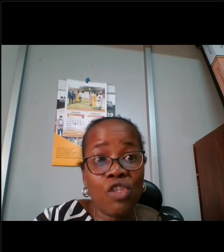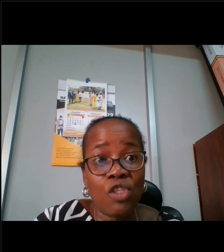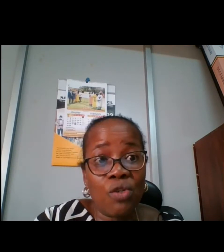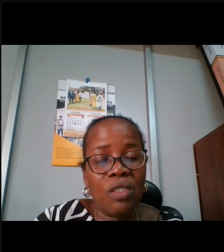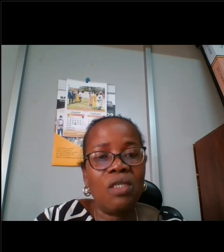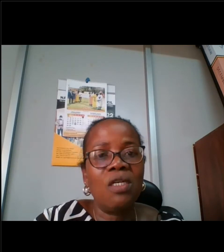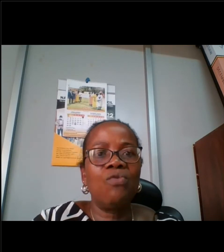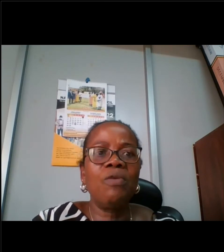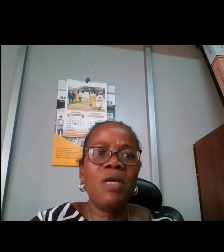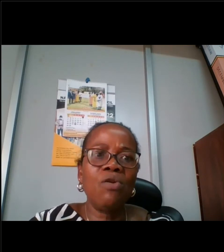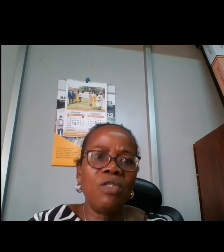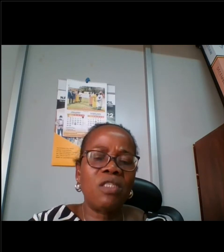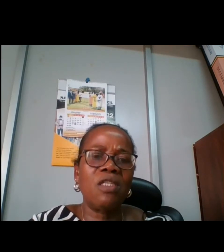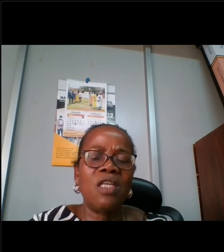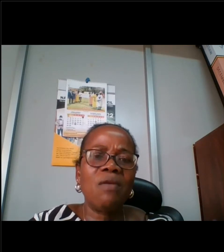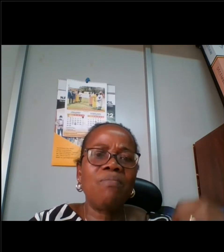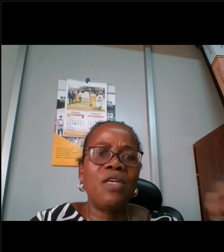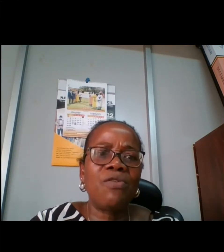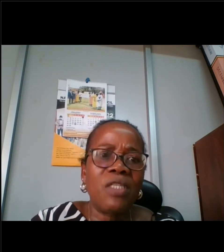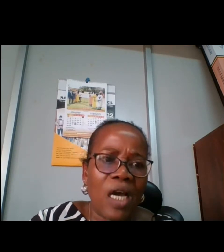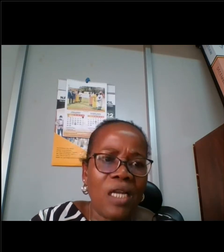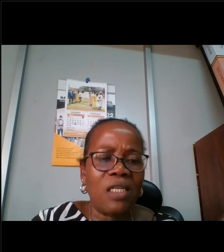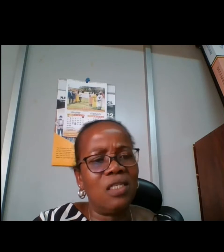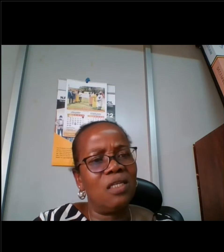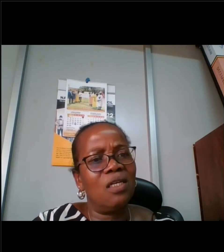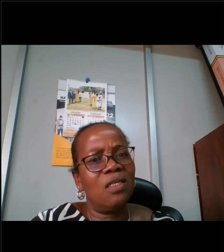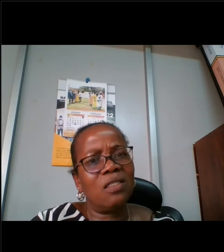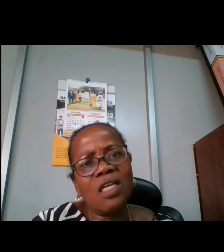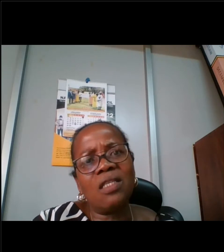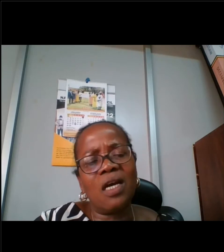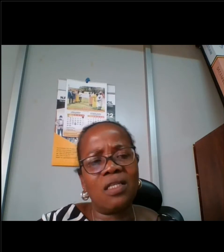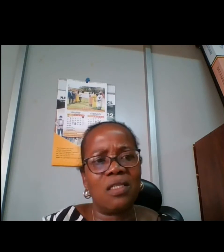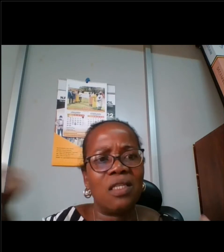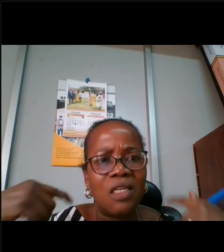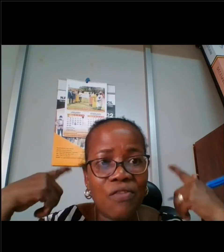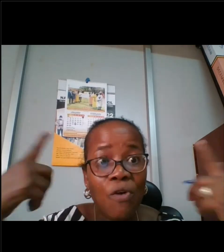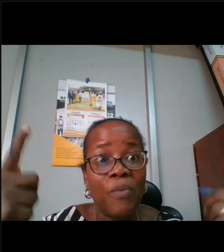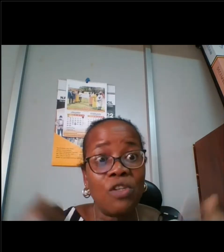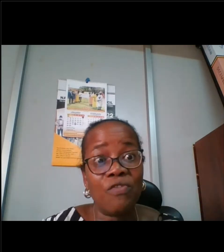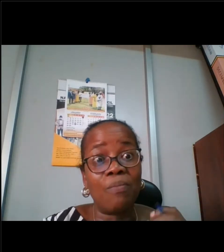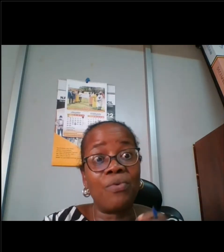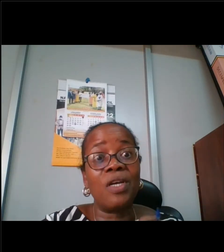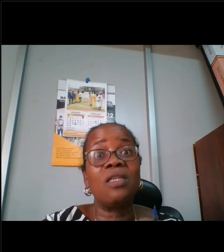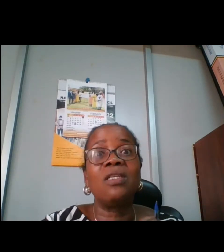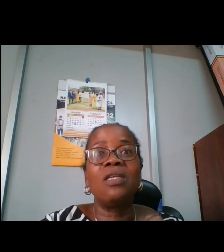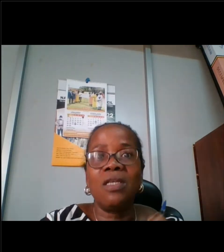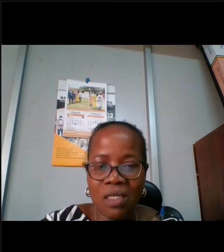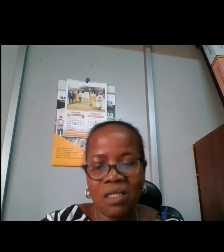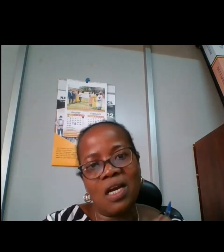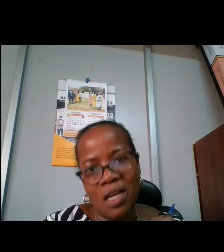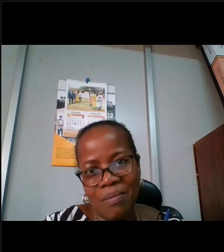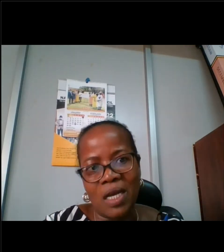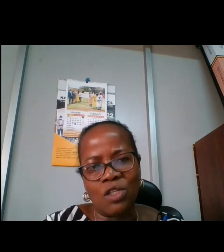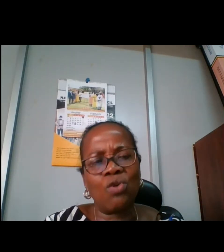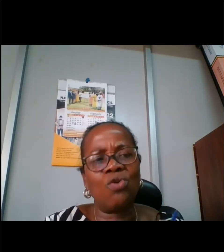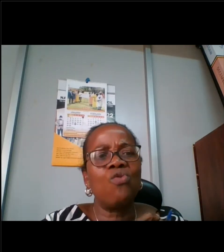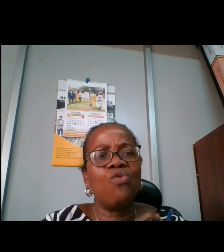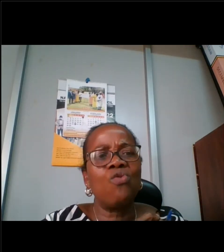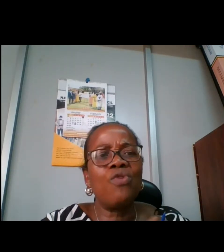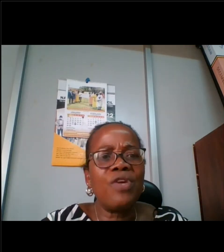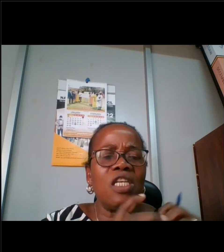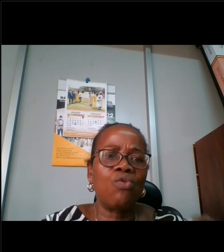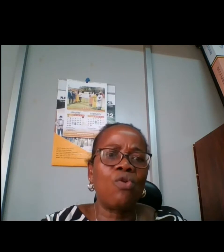of nutrition, we may not see them being retarded, such that the development of the brain is undermined.